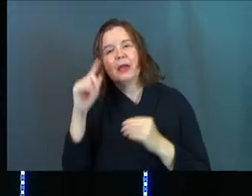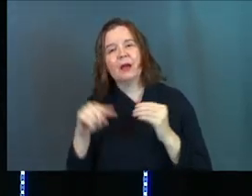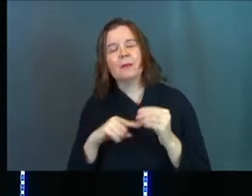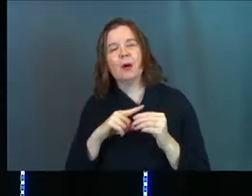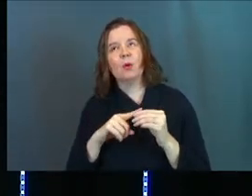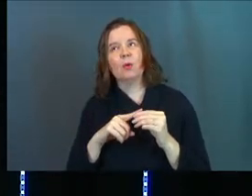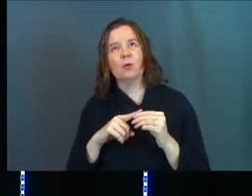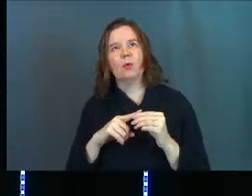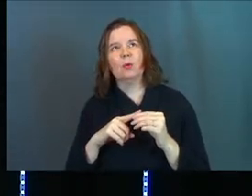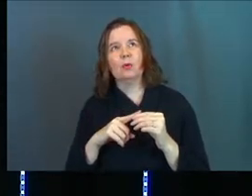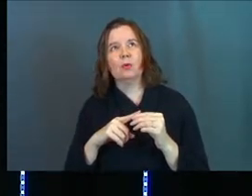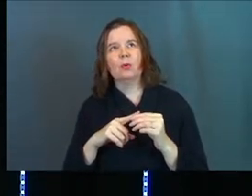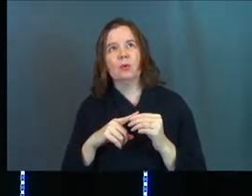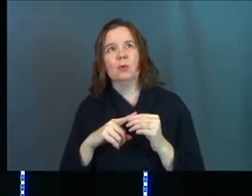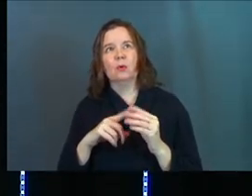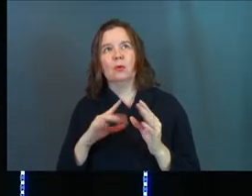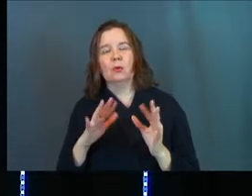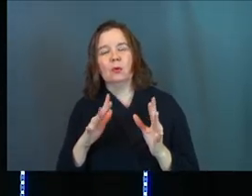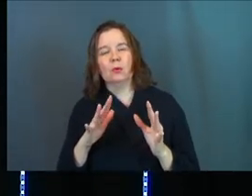about,